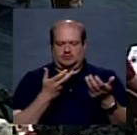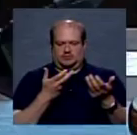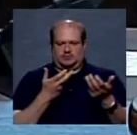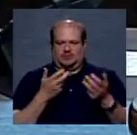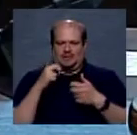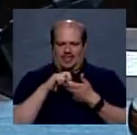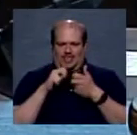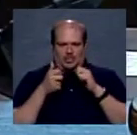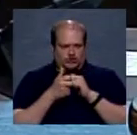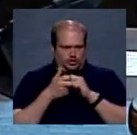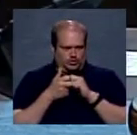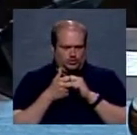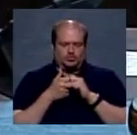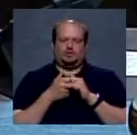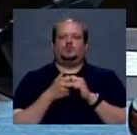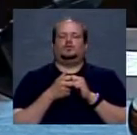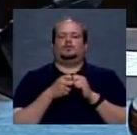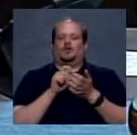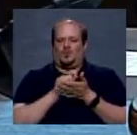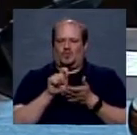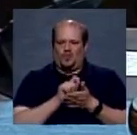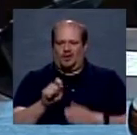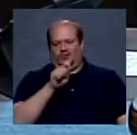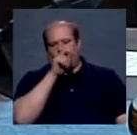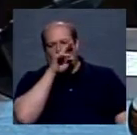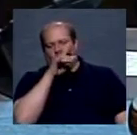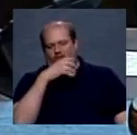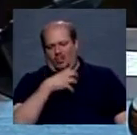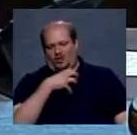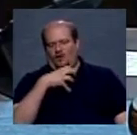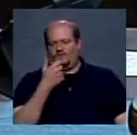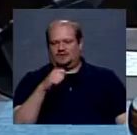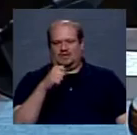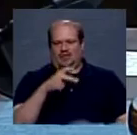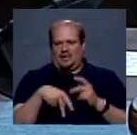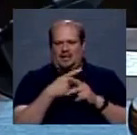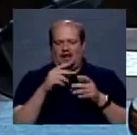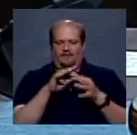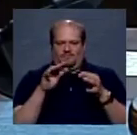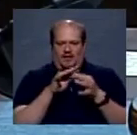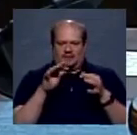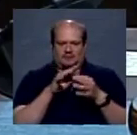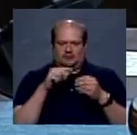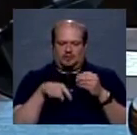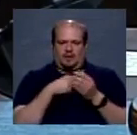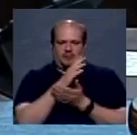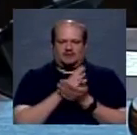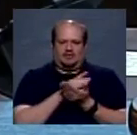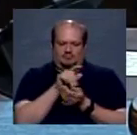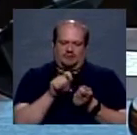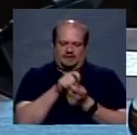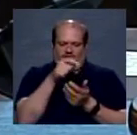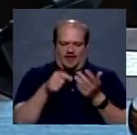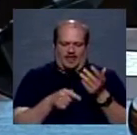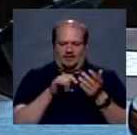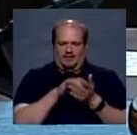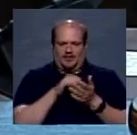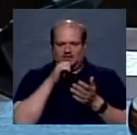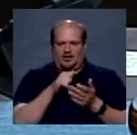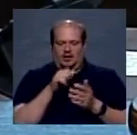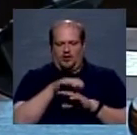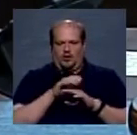an issue, either written or oral, a grievance, or any other kind of message they wish on some specific item that has not already been on